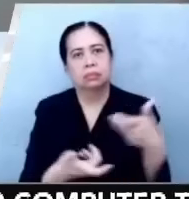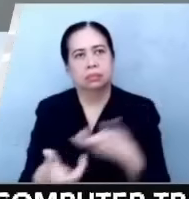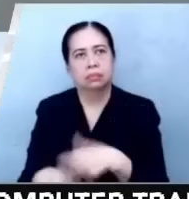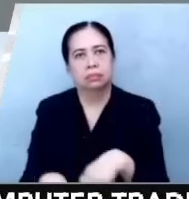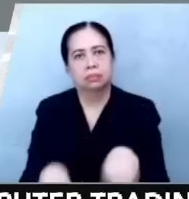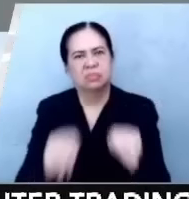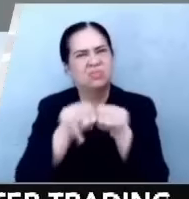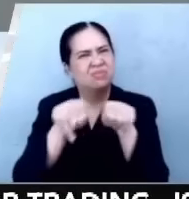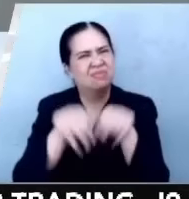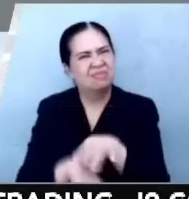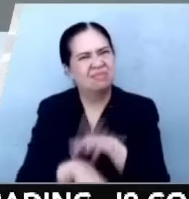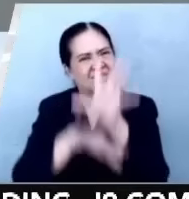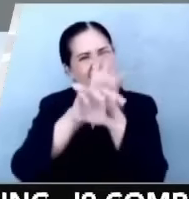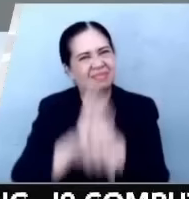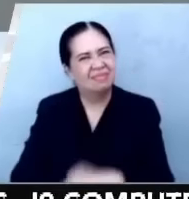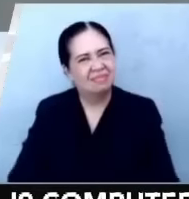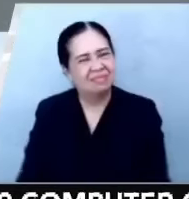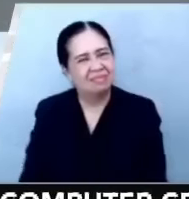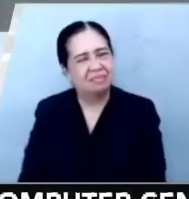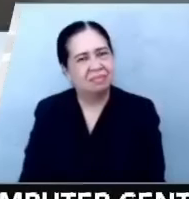Well, I wouldn't say it's